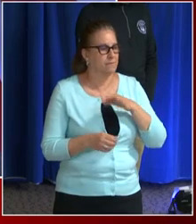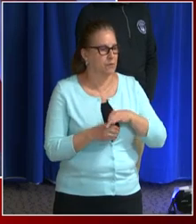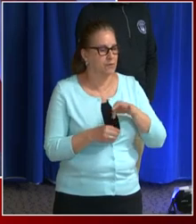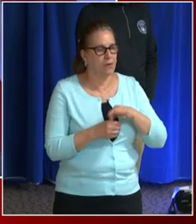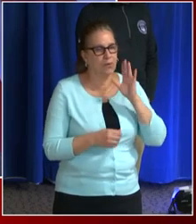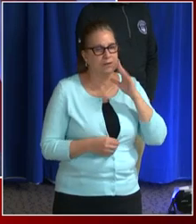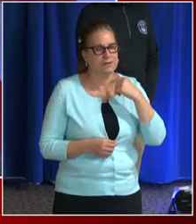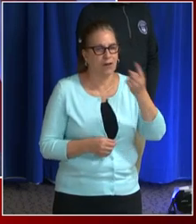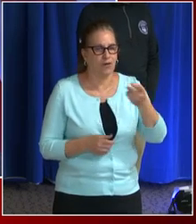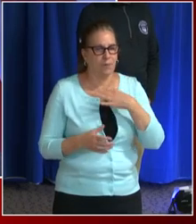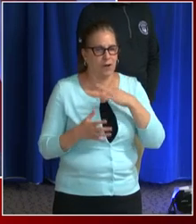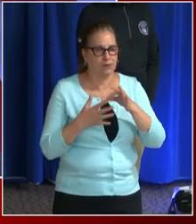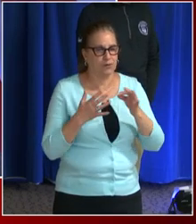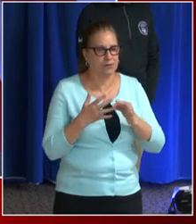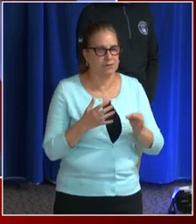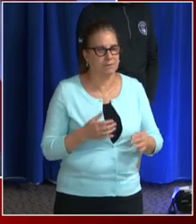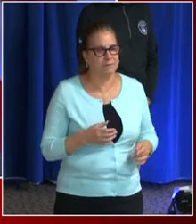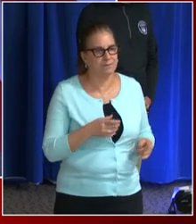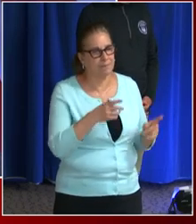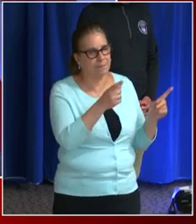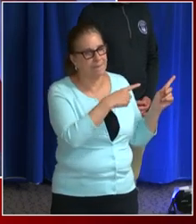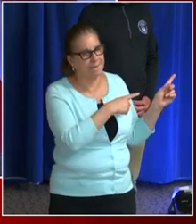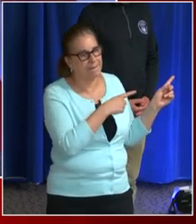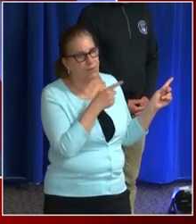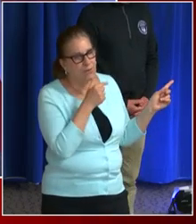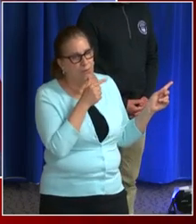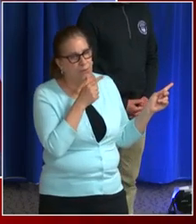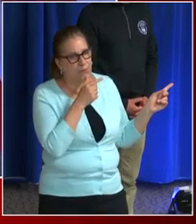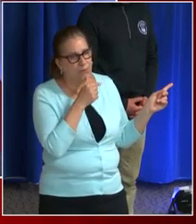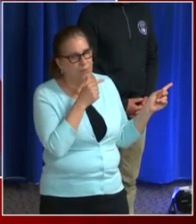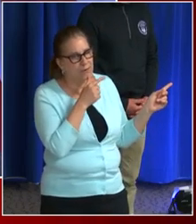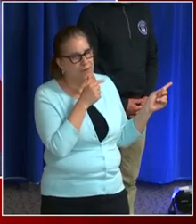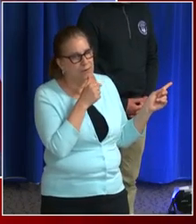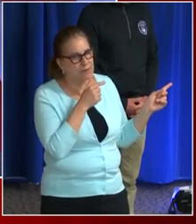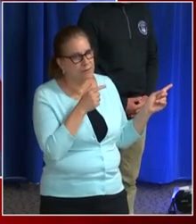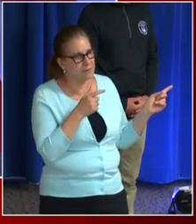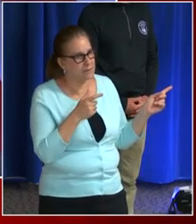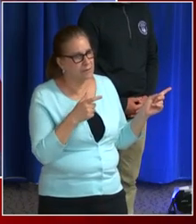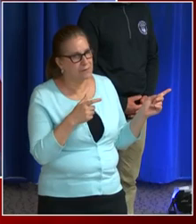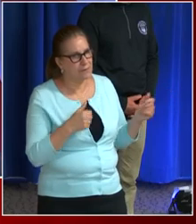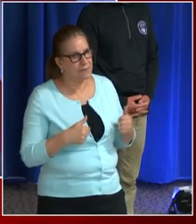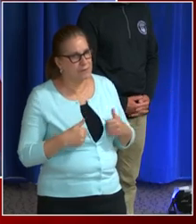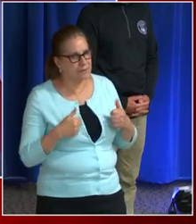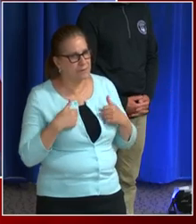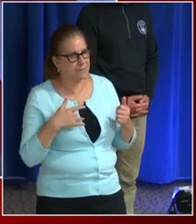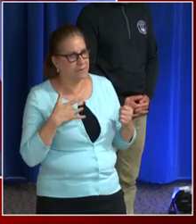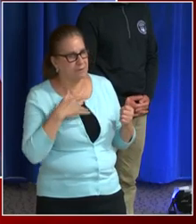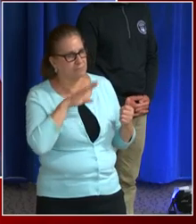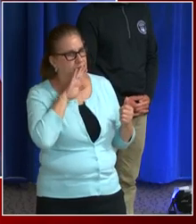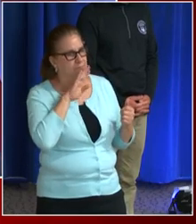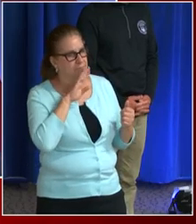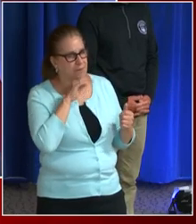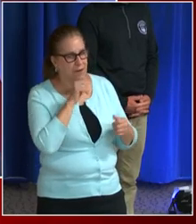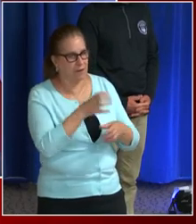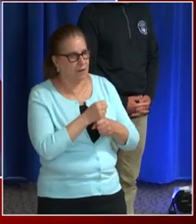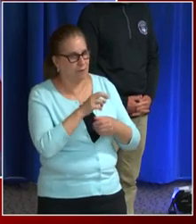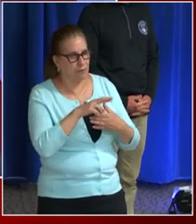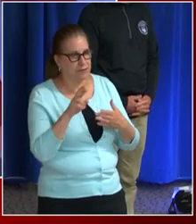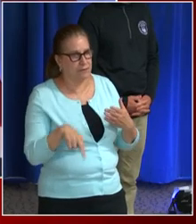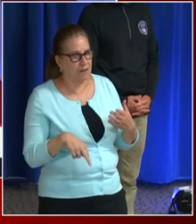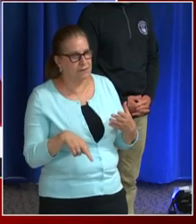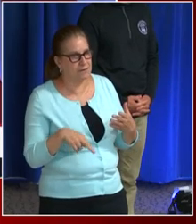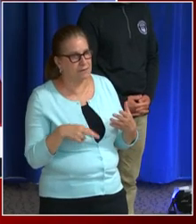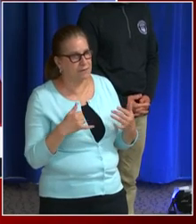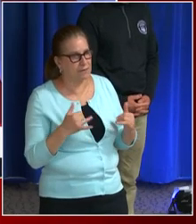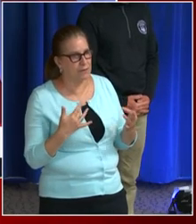say to residents tonight who might be frustrated that they might not get results tonight because there will still be outstanding mail-in